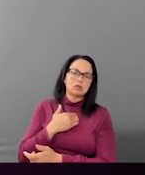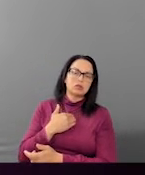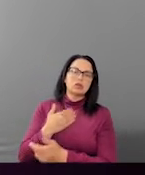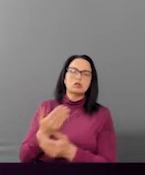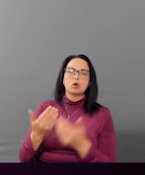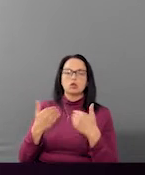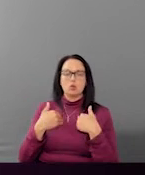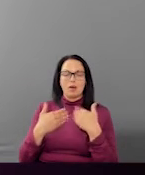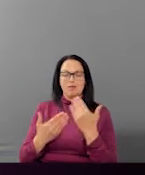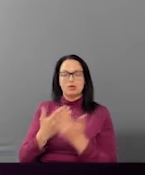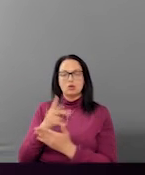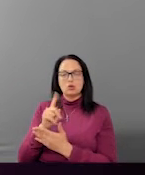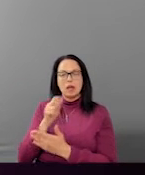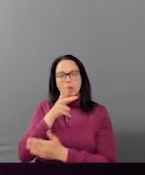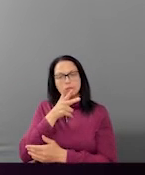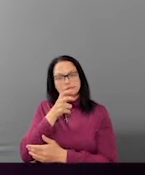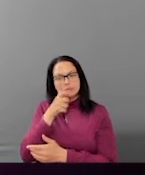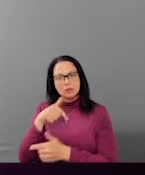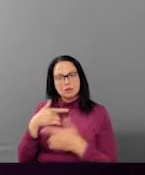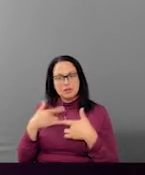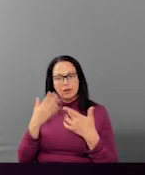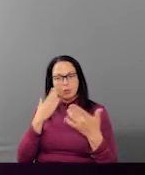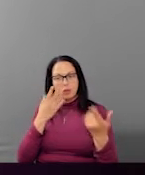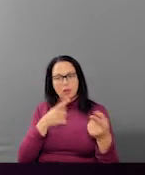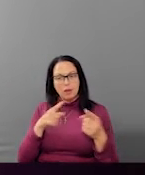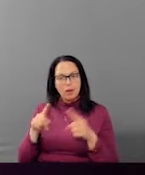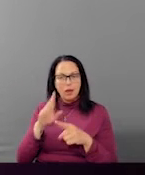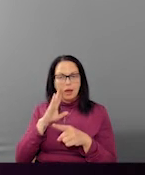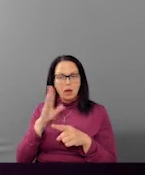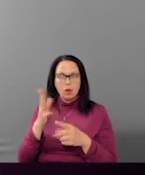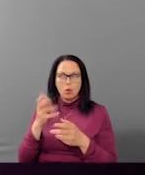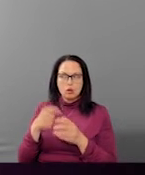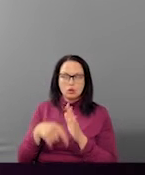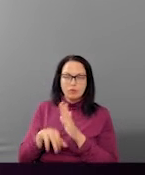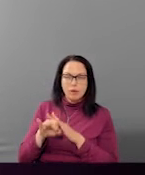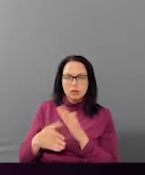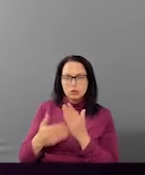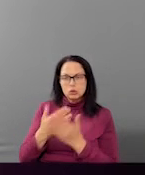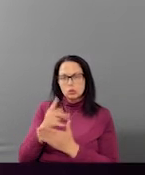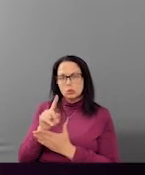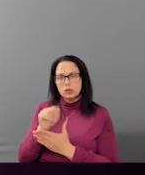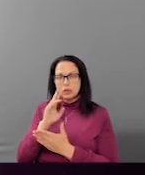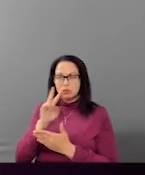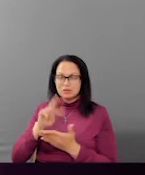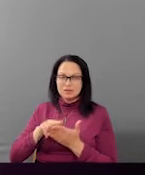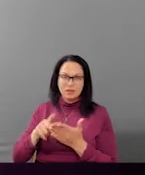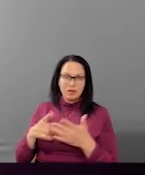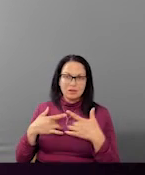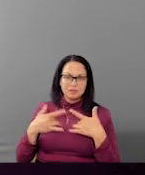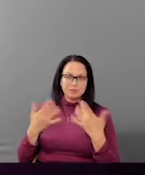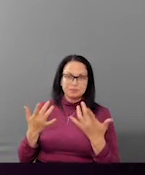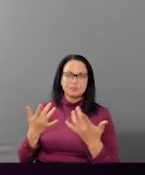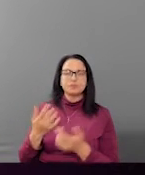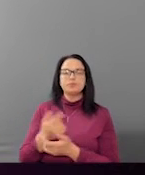these events, and when these events happen, I want you to find the newest data. So we define what those events are, and in our case, the event that we're going to want to